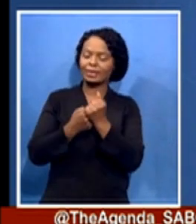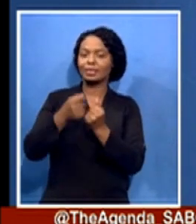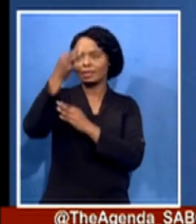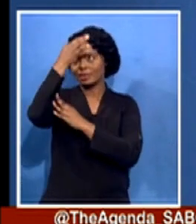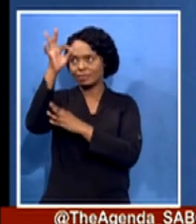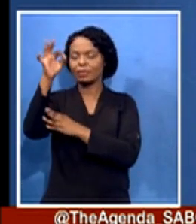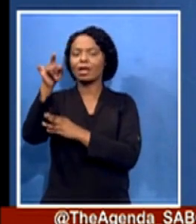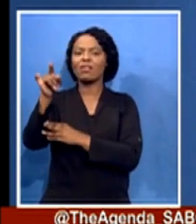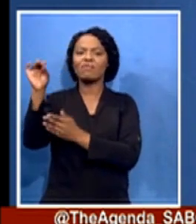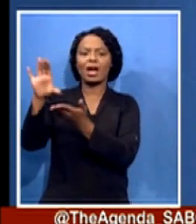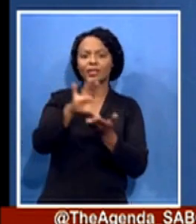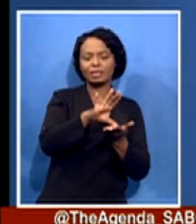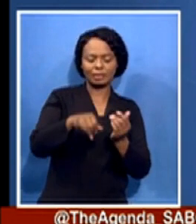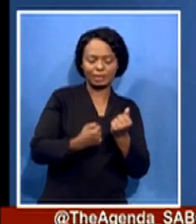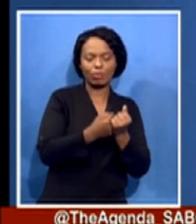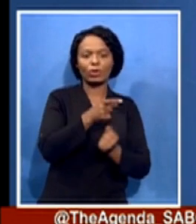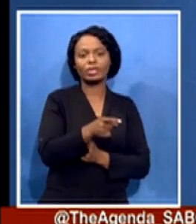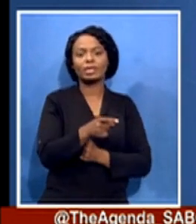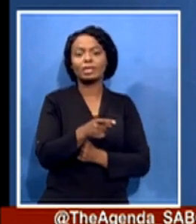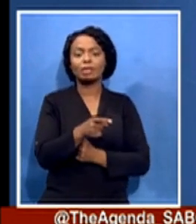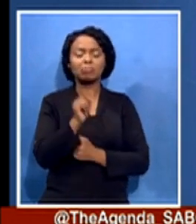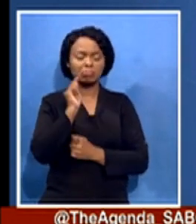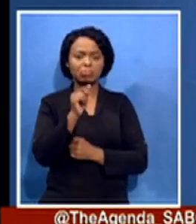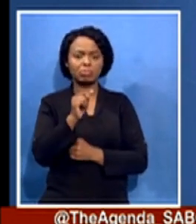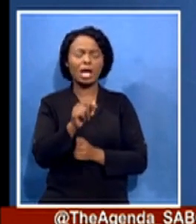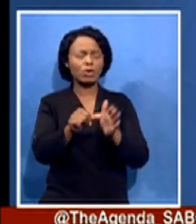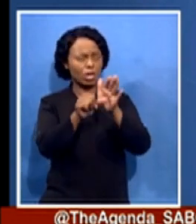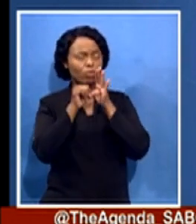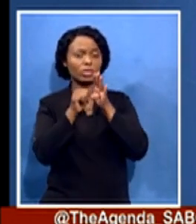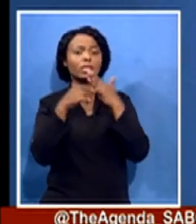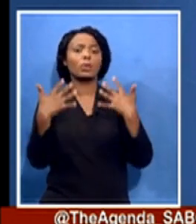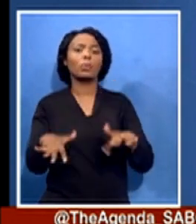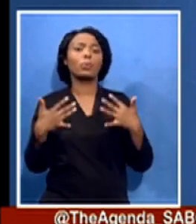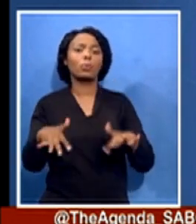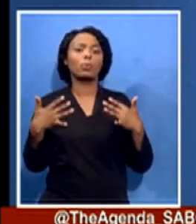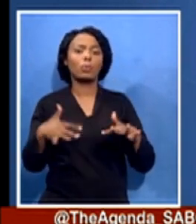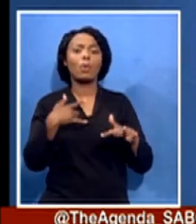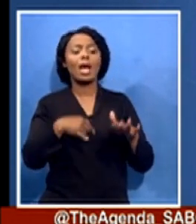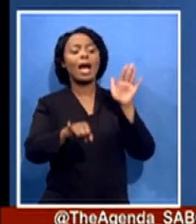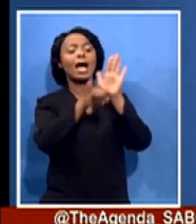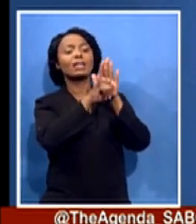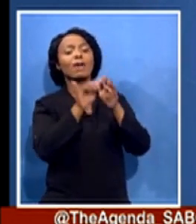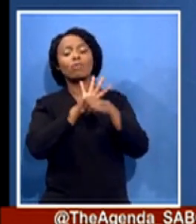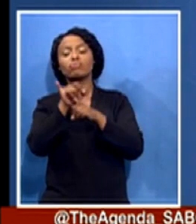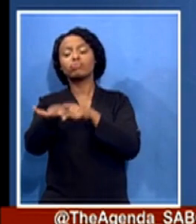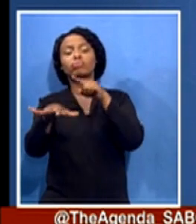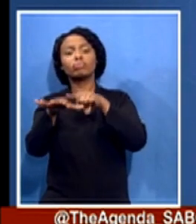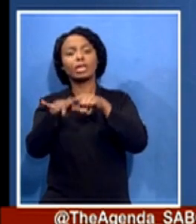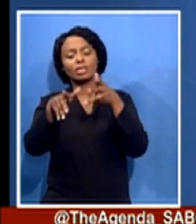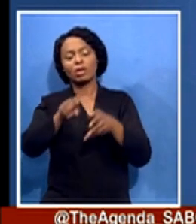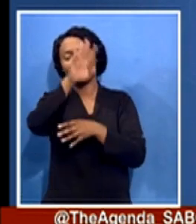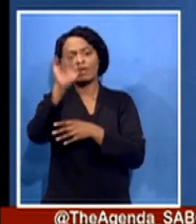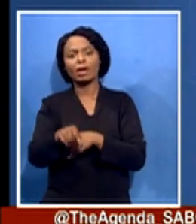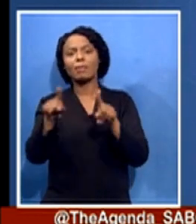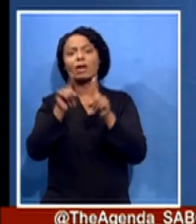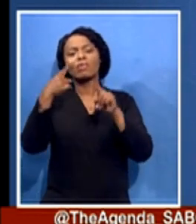been absolutely critically important, not only to identify these variants for South Africa, but for the African region and globally. So